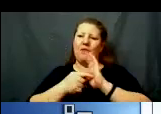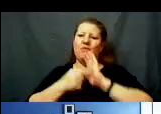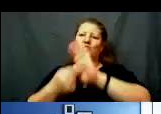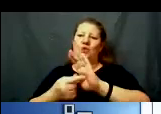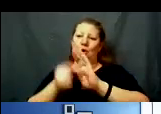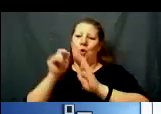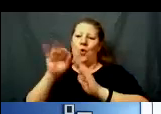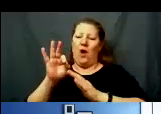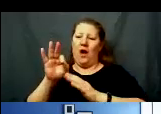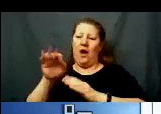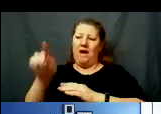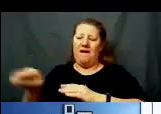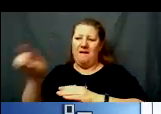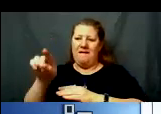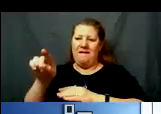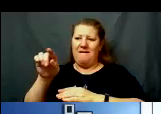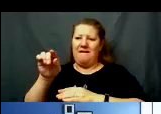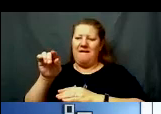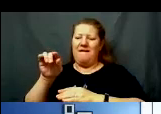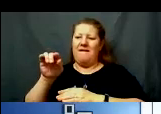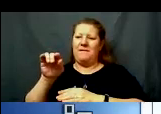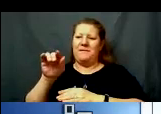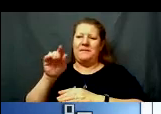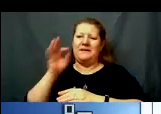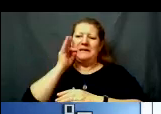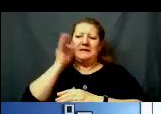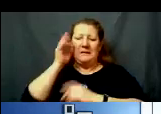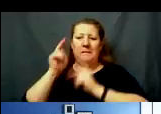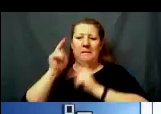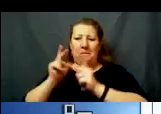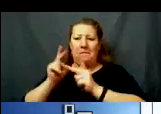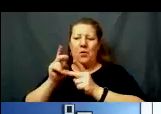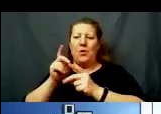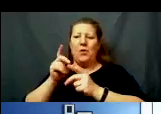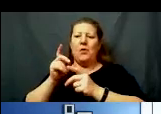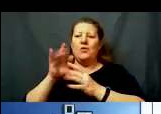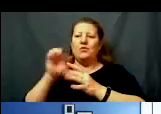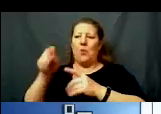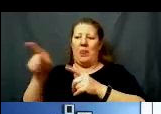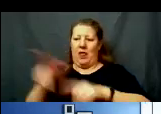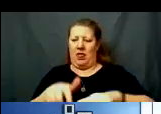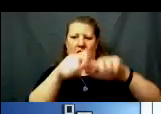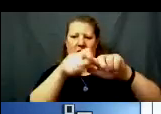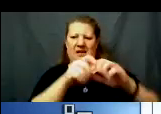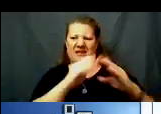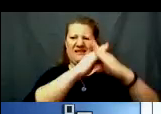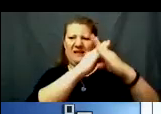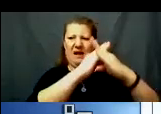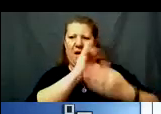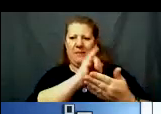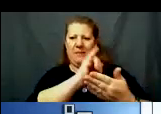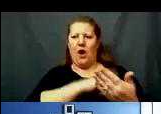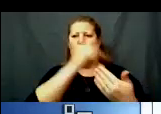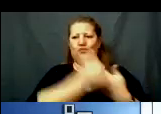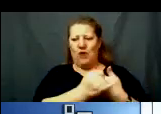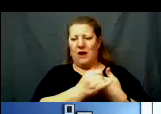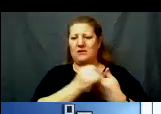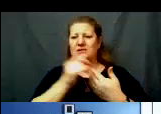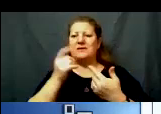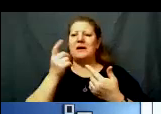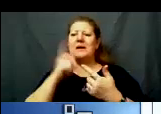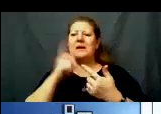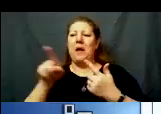seen in well over a century. And they ground that project to a halt momentarily. It's now moving forward, but there's hope that the